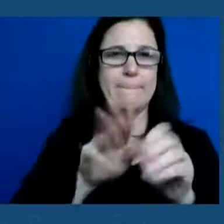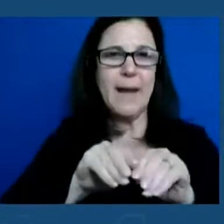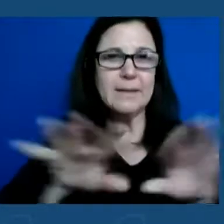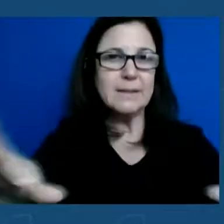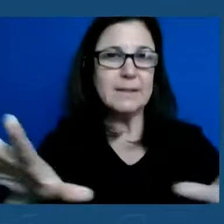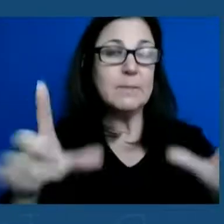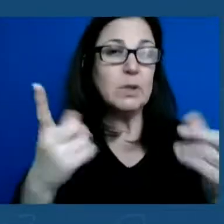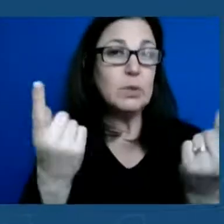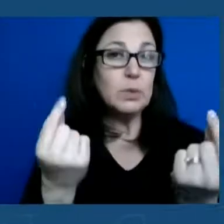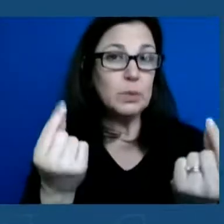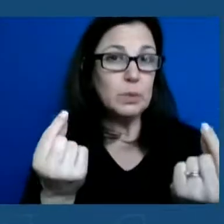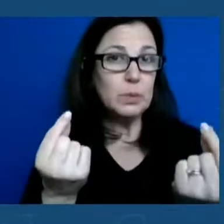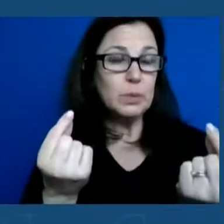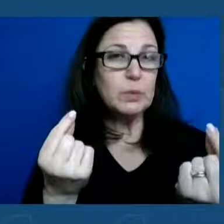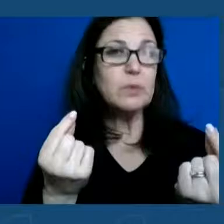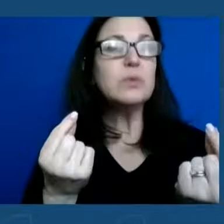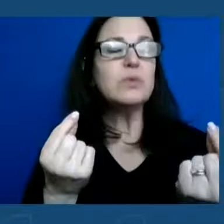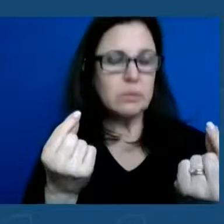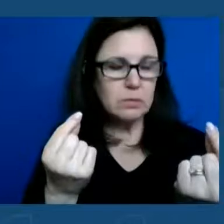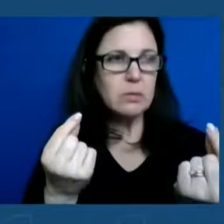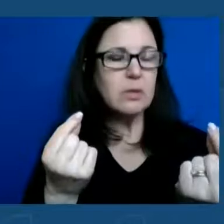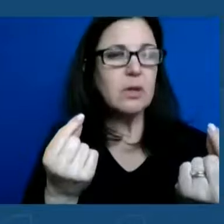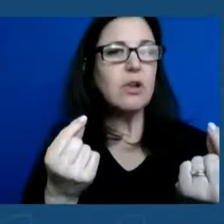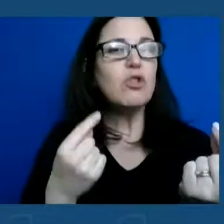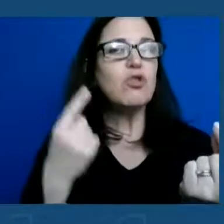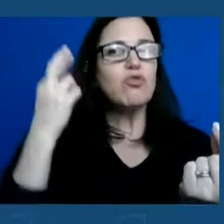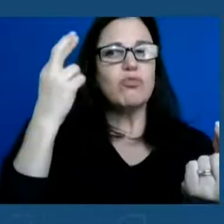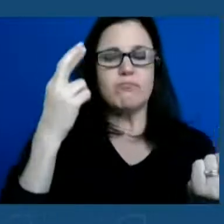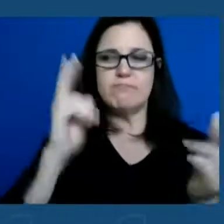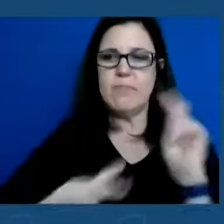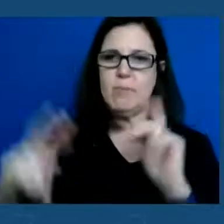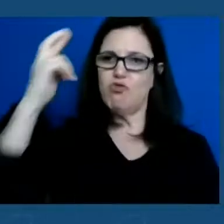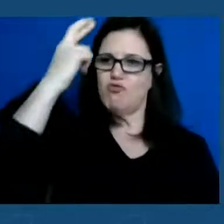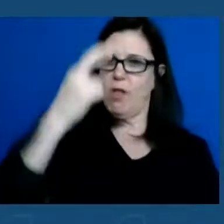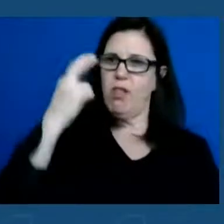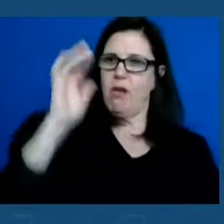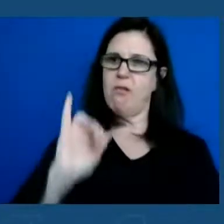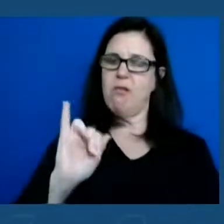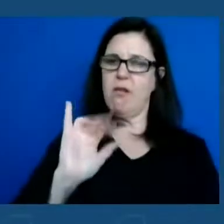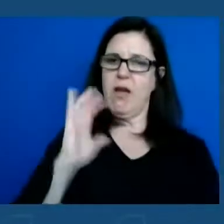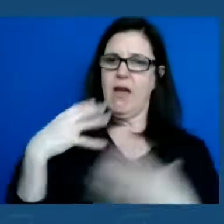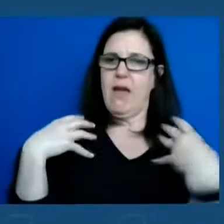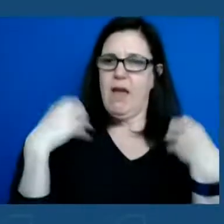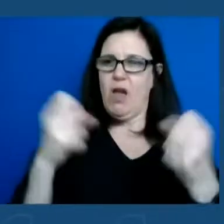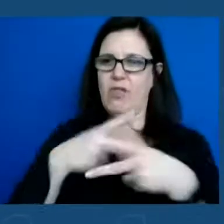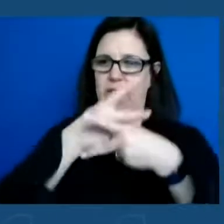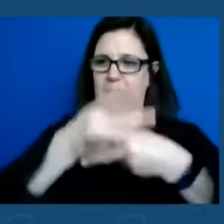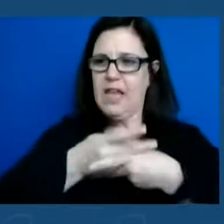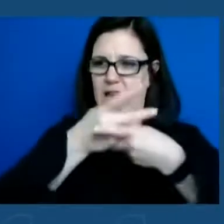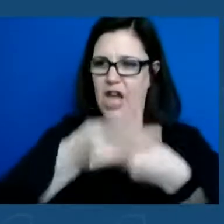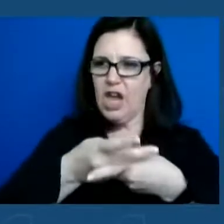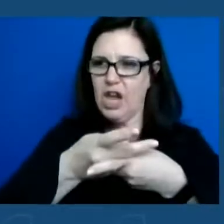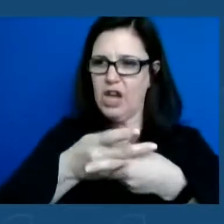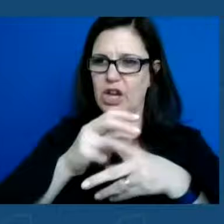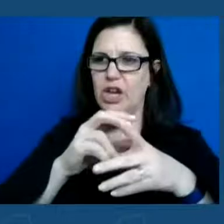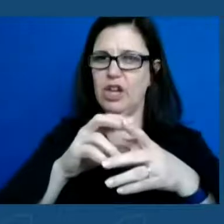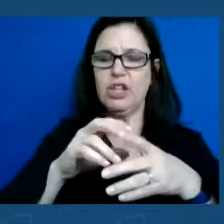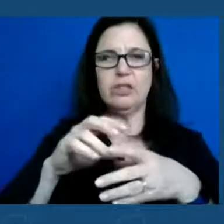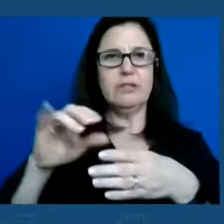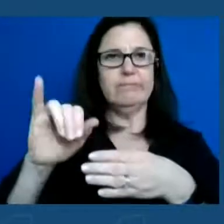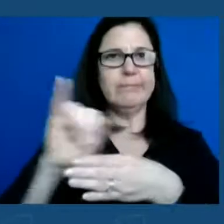really brought to mind and to bear, and just the realization that our healthcare industry was under siege